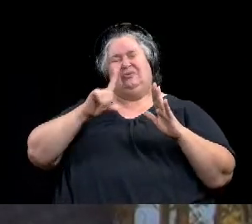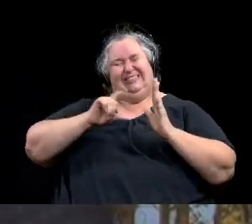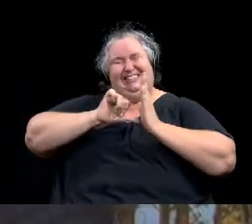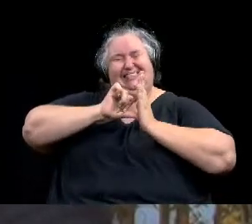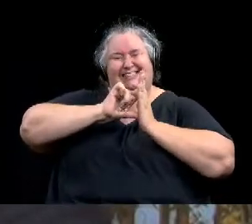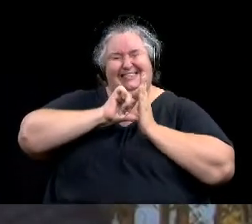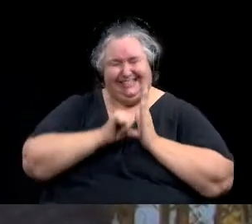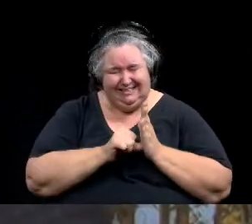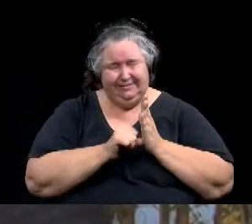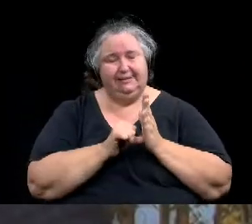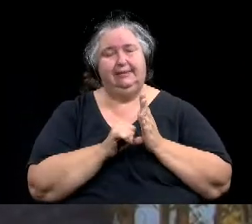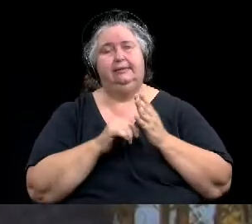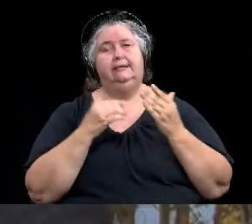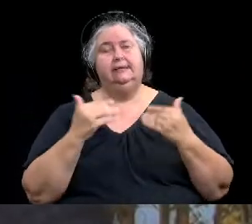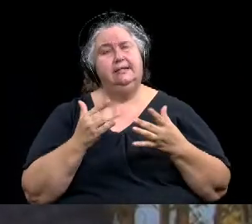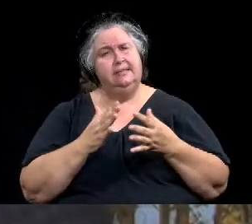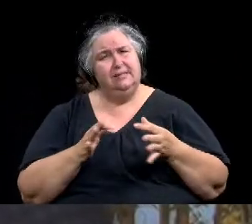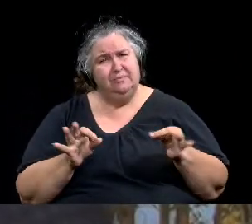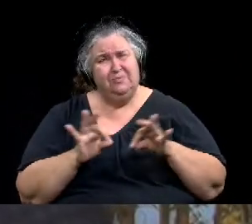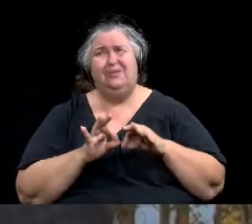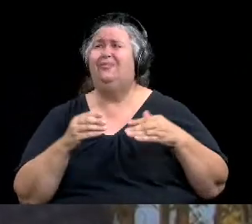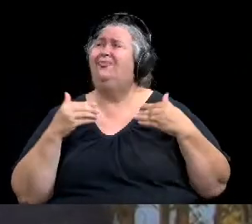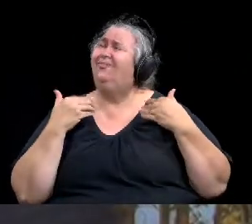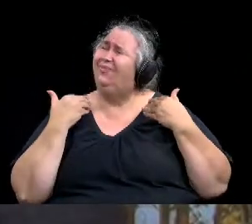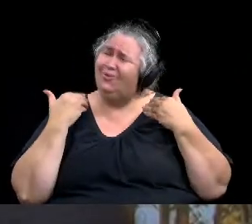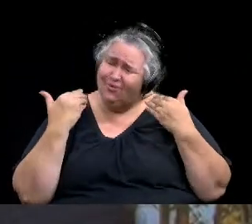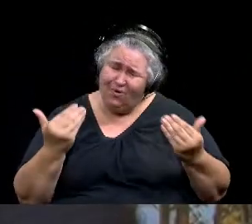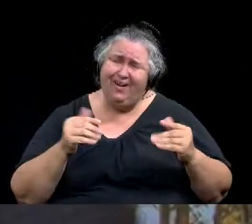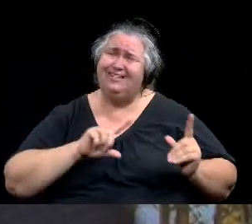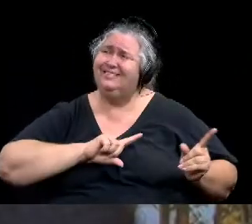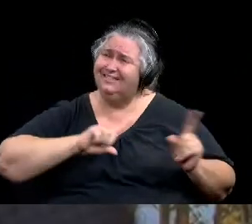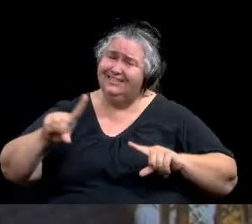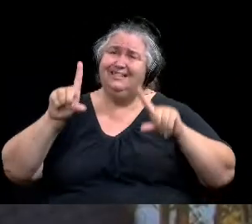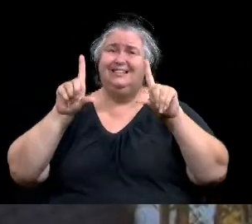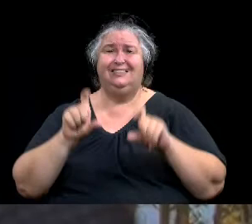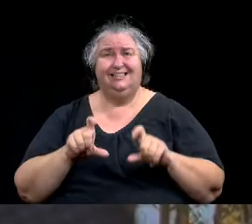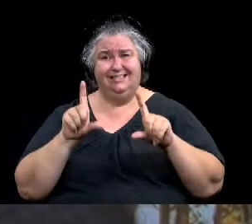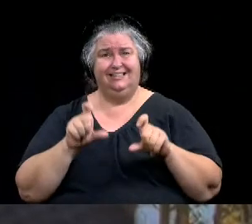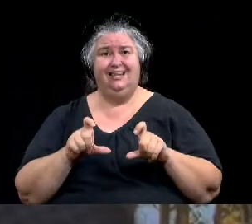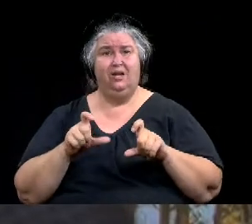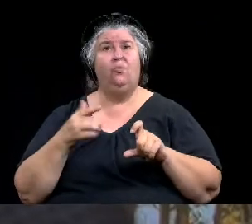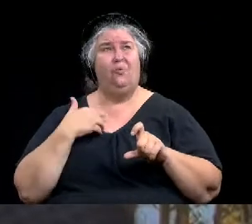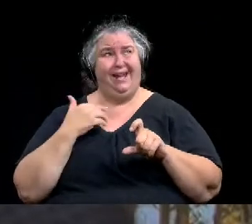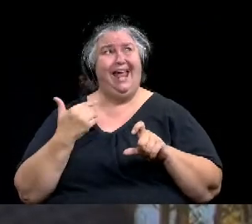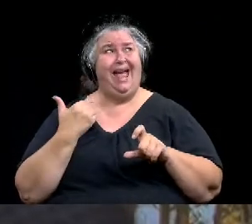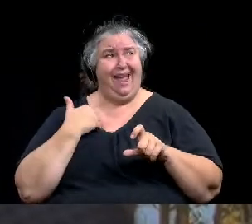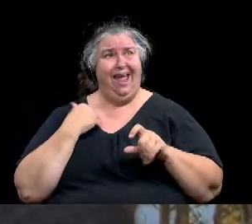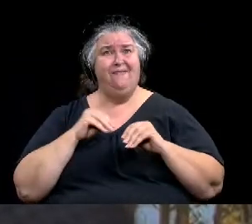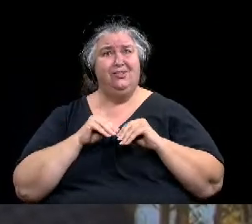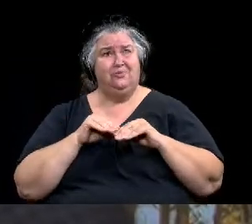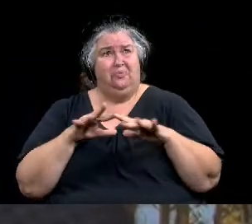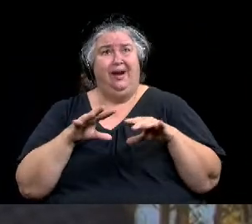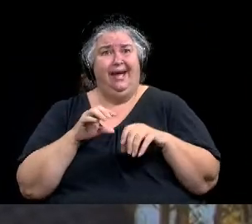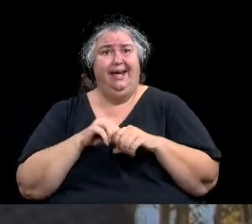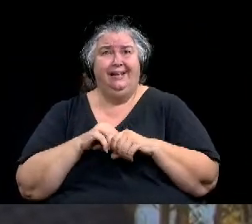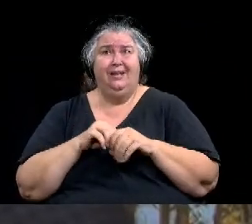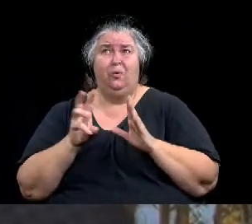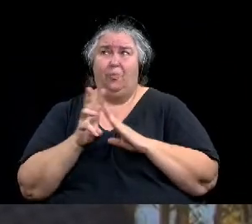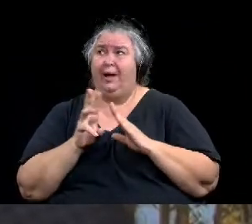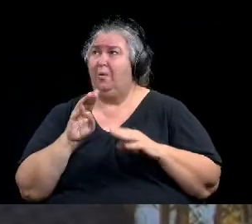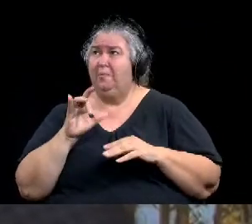to all of us of going out and getting tested. We still have accelerated community spread in Waco and Mclennan County. As Dr.